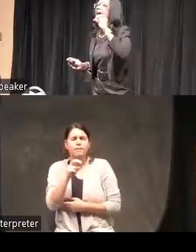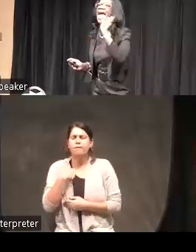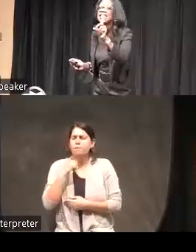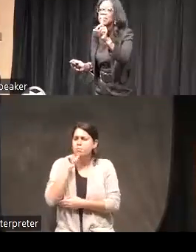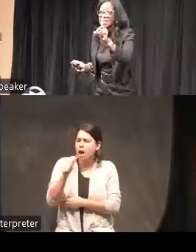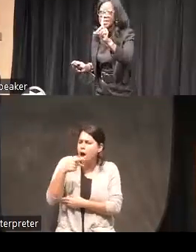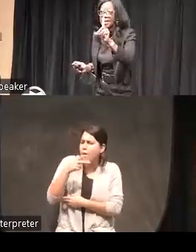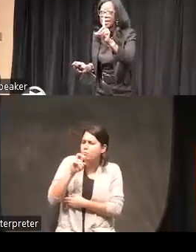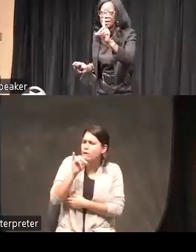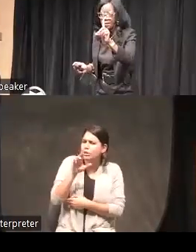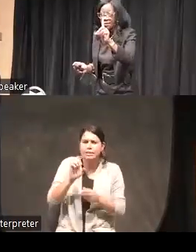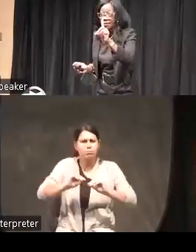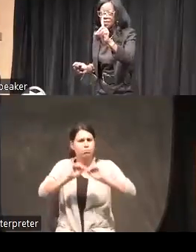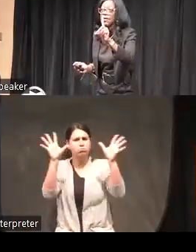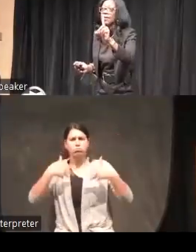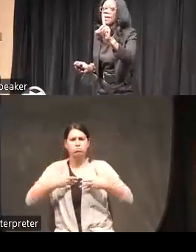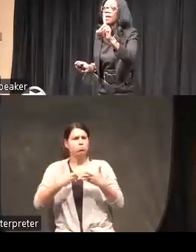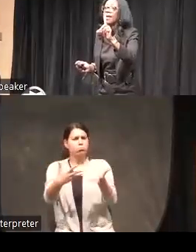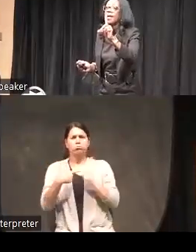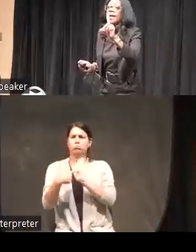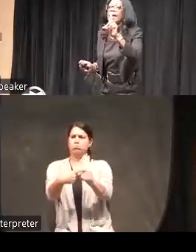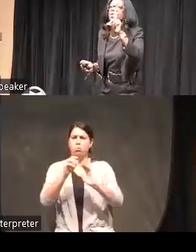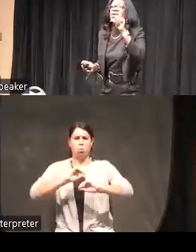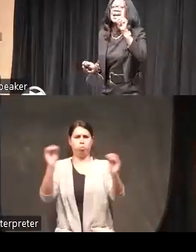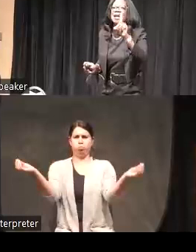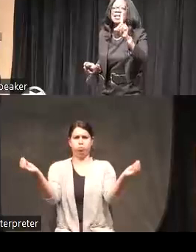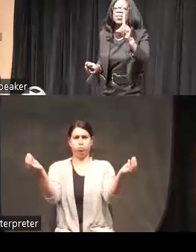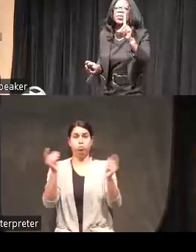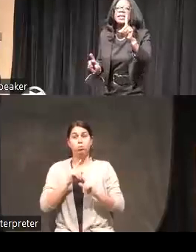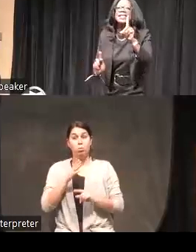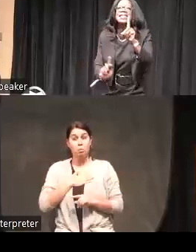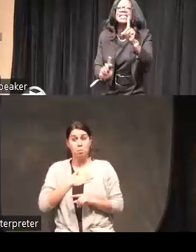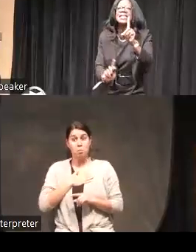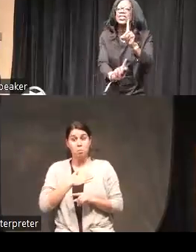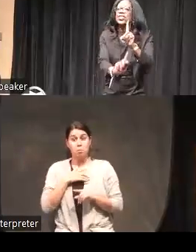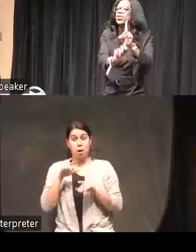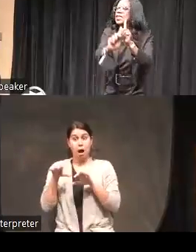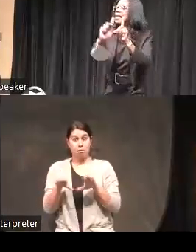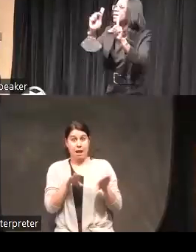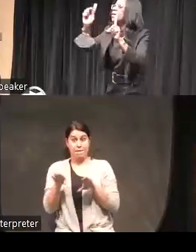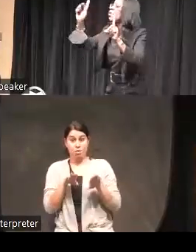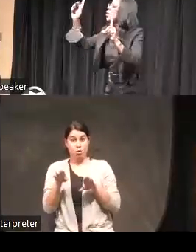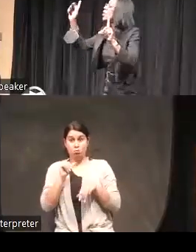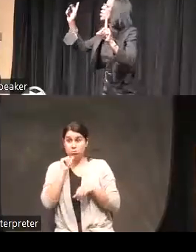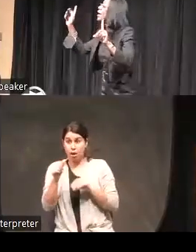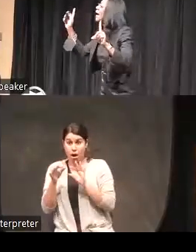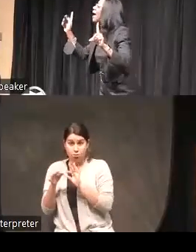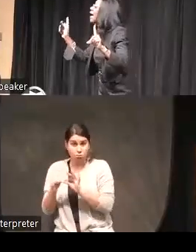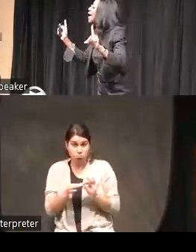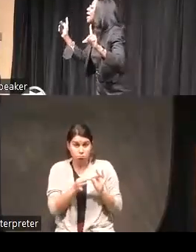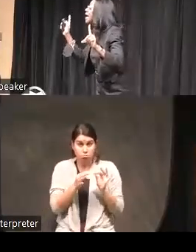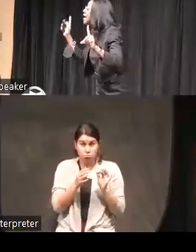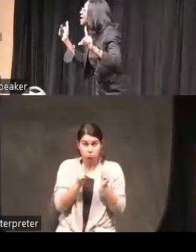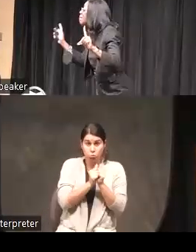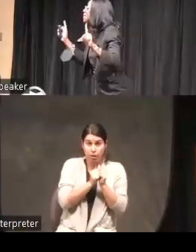non-prejudiced explicitly, right? And your conduct will be disassociated with your